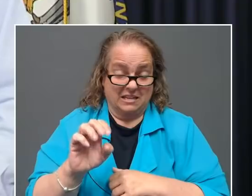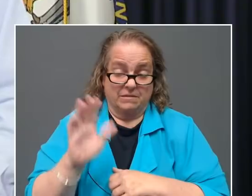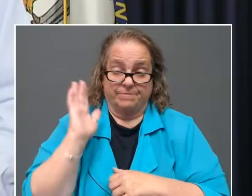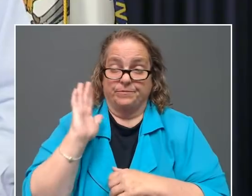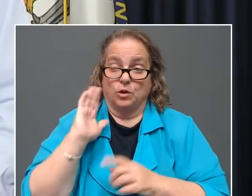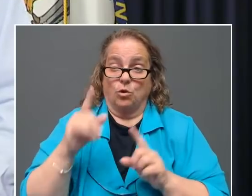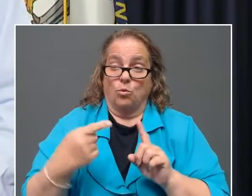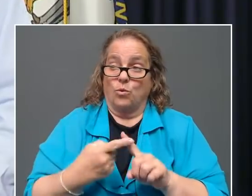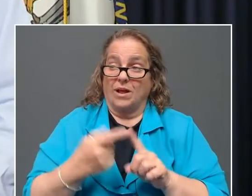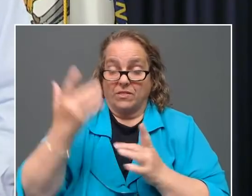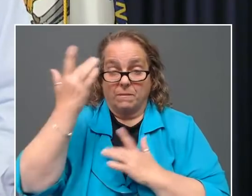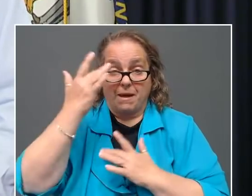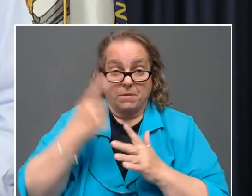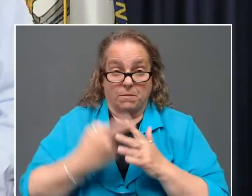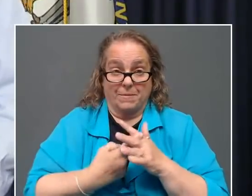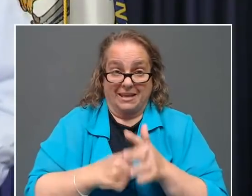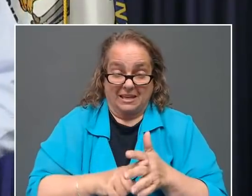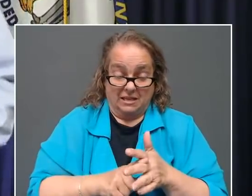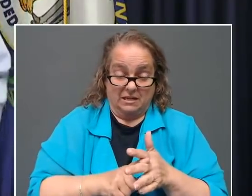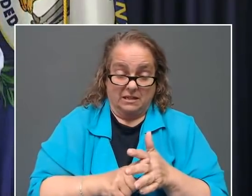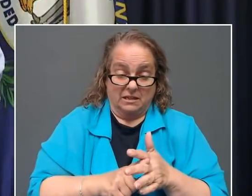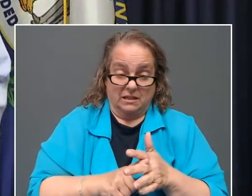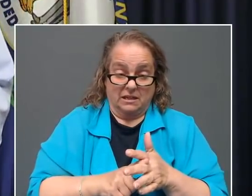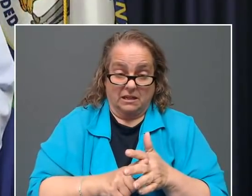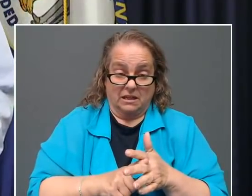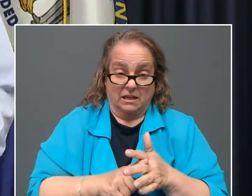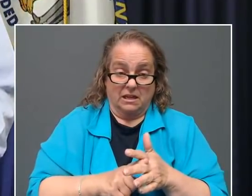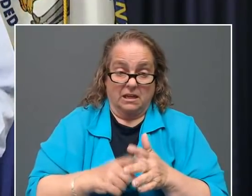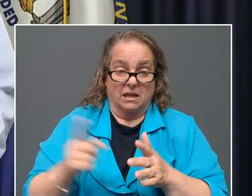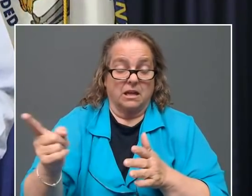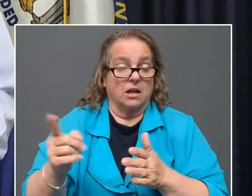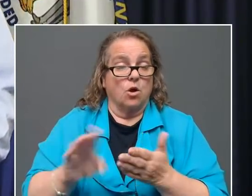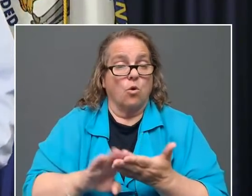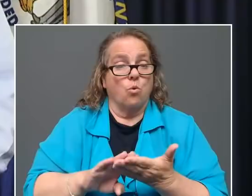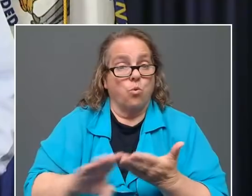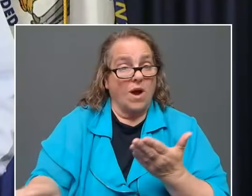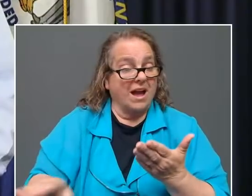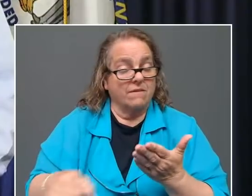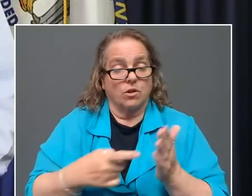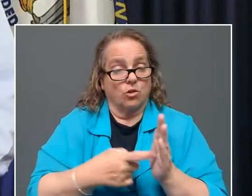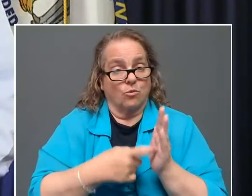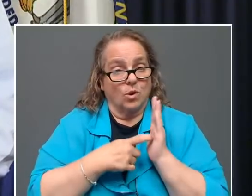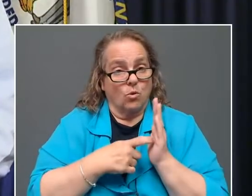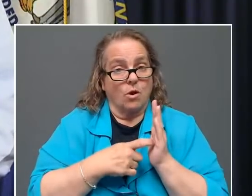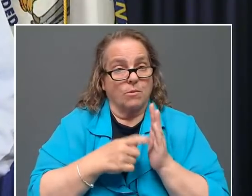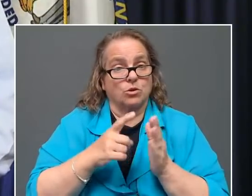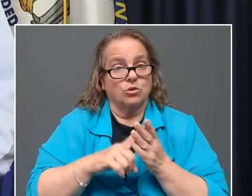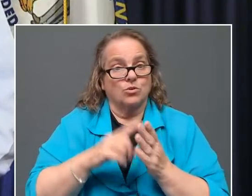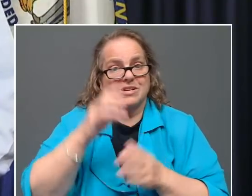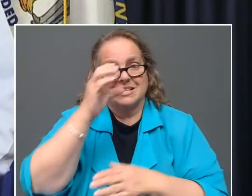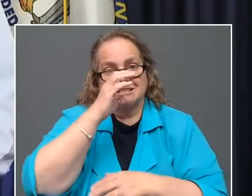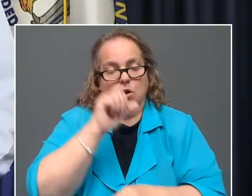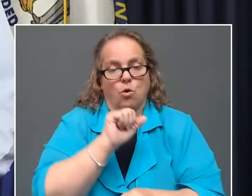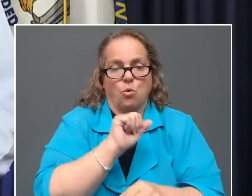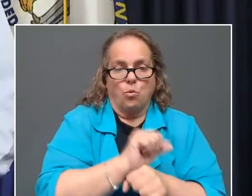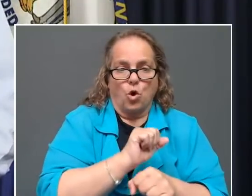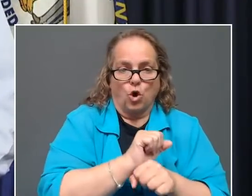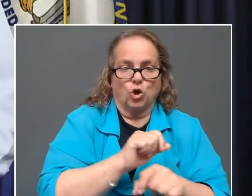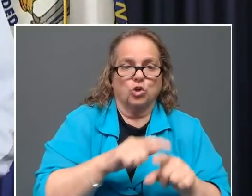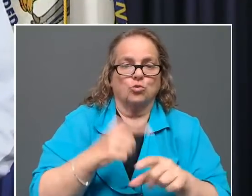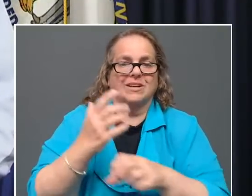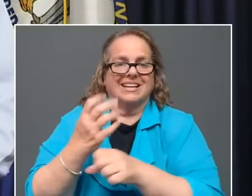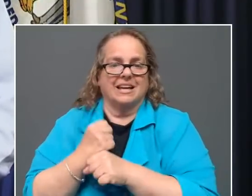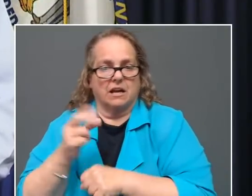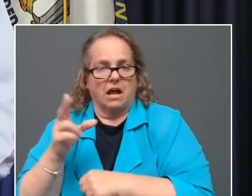began, had waived the requirement to seek work in order to get unemployment